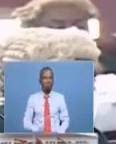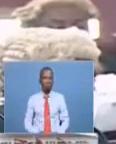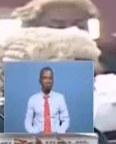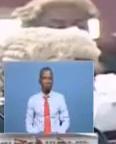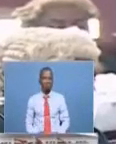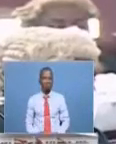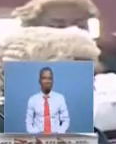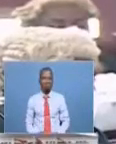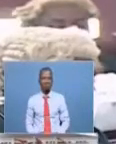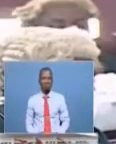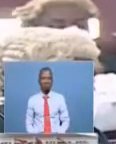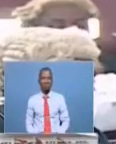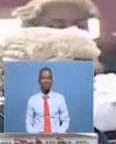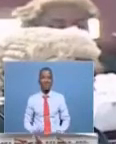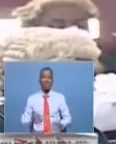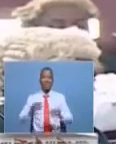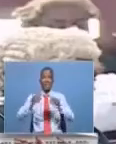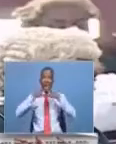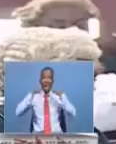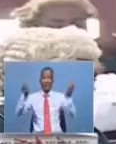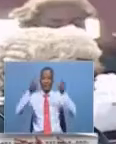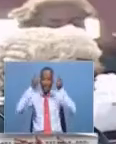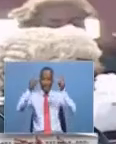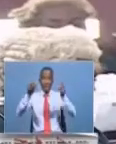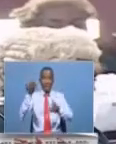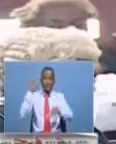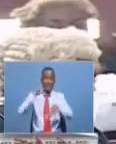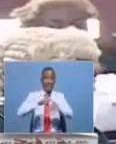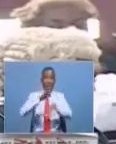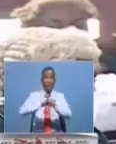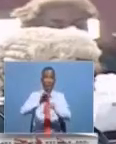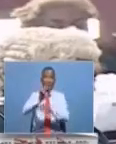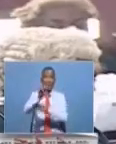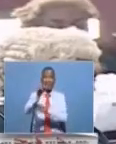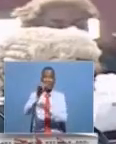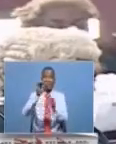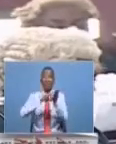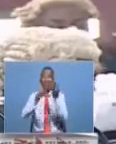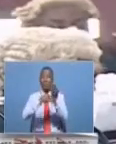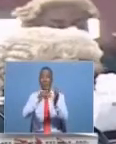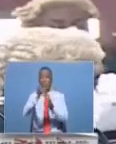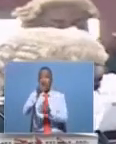Lords, in the ruling of 11 February 2021,